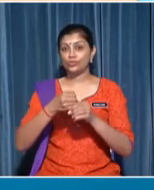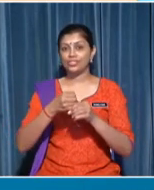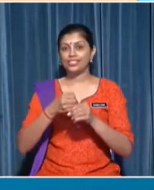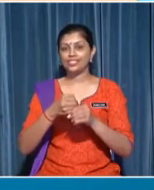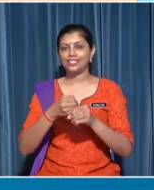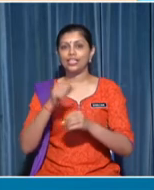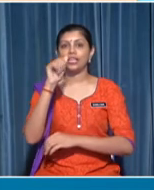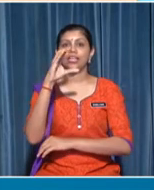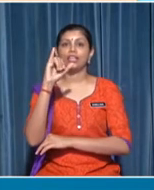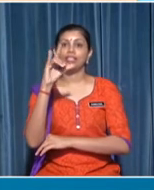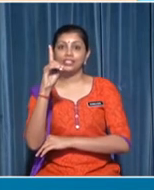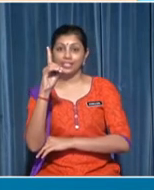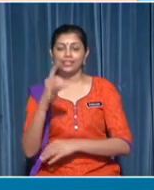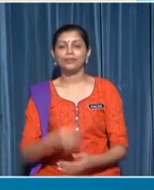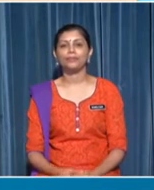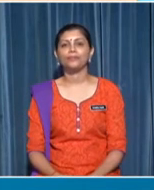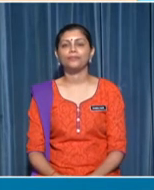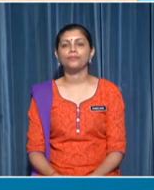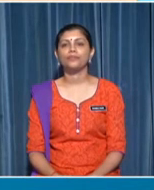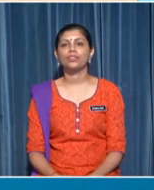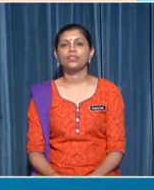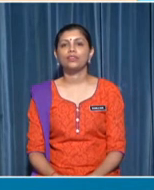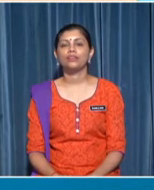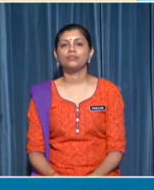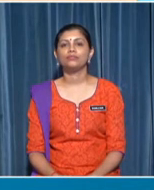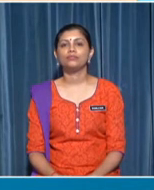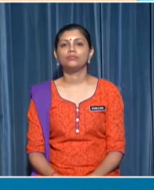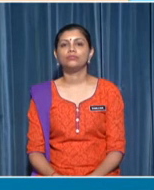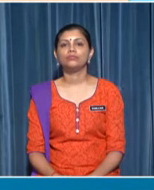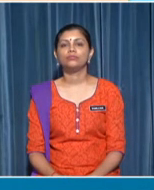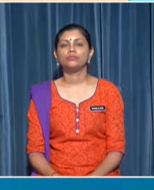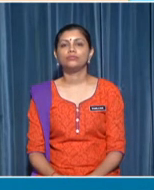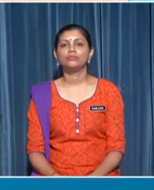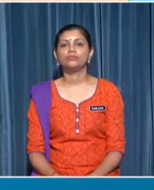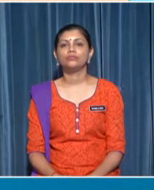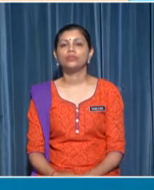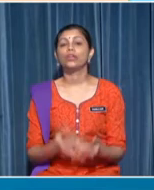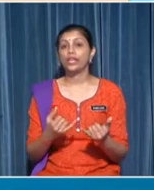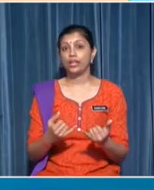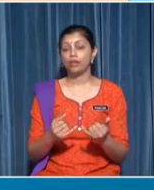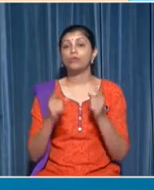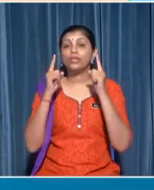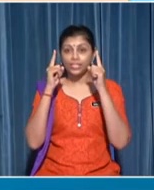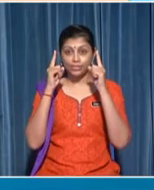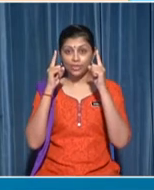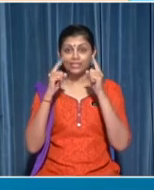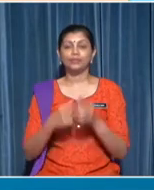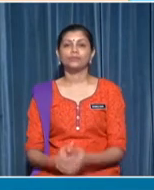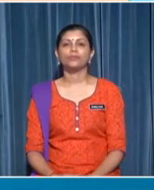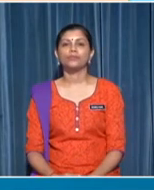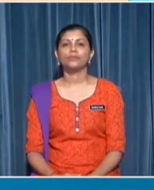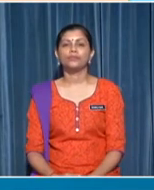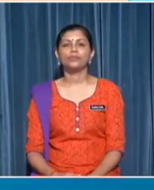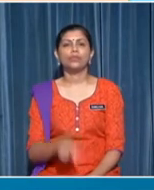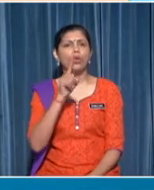acid. Now, the next thing you need is a little bit tricky. You need